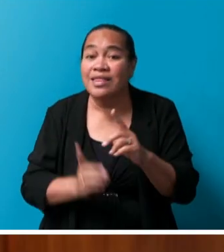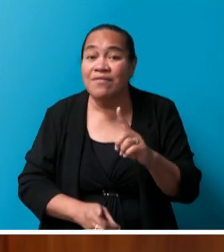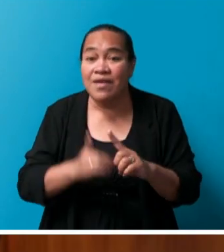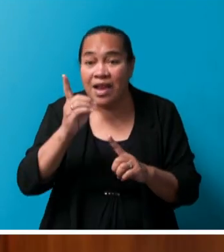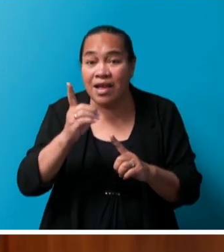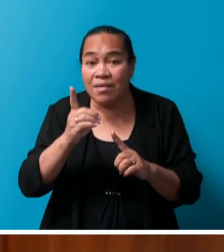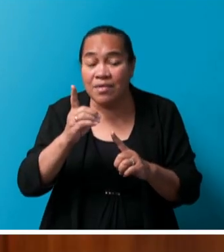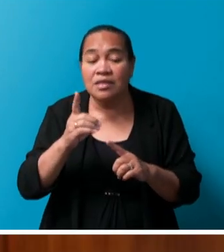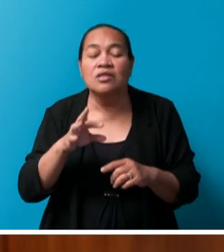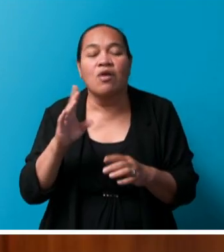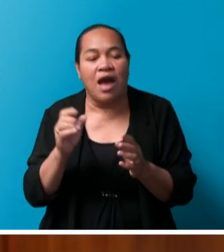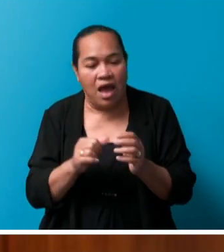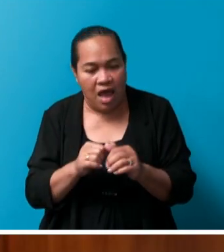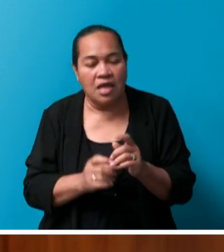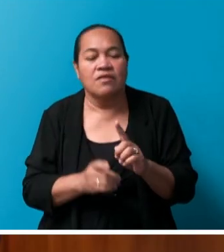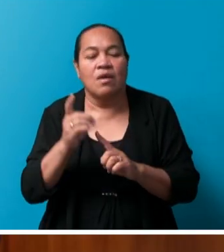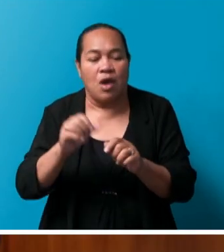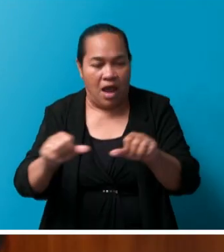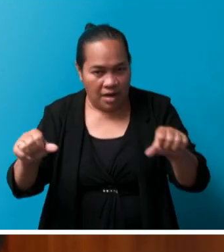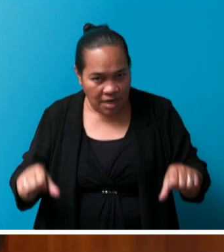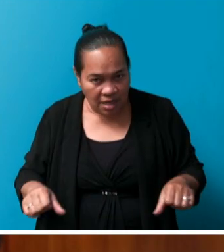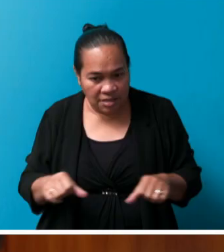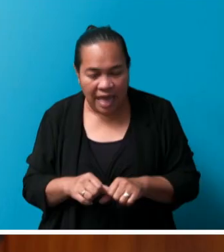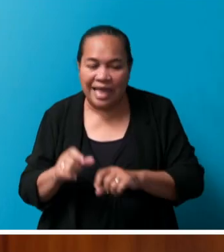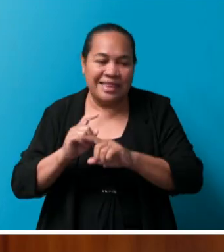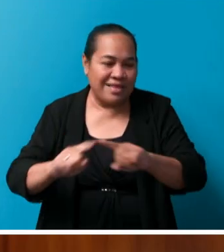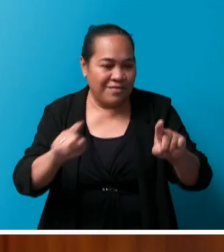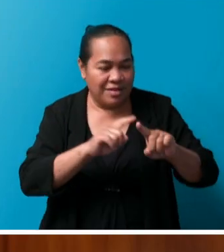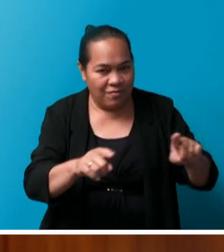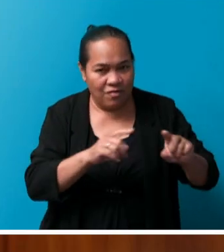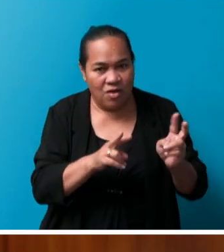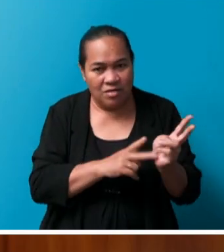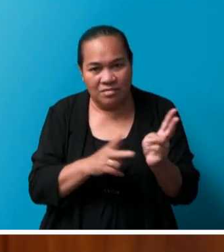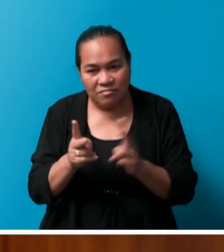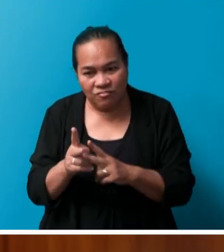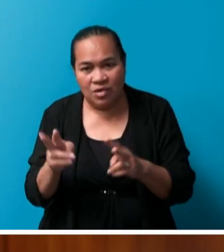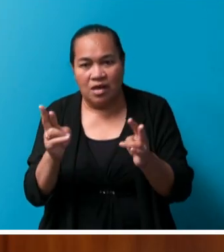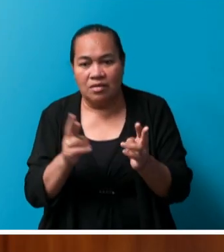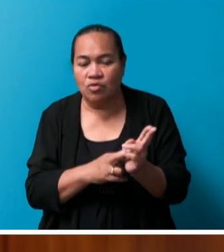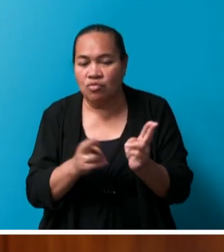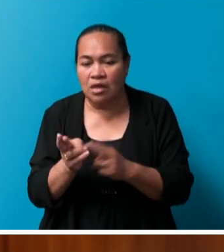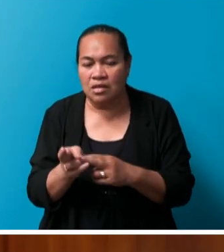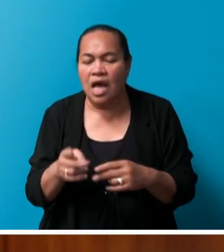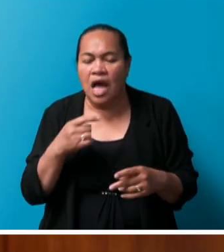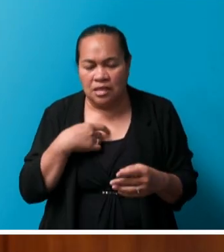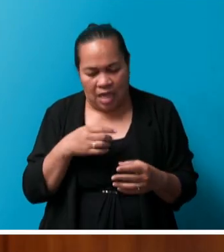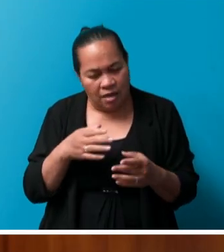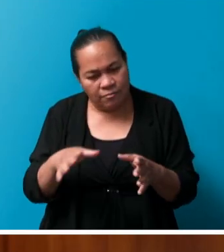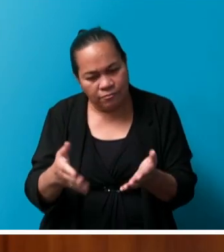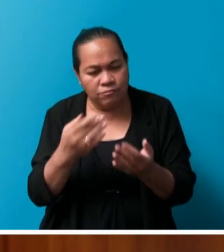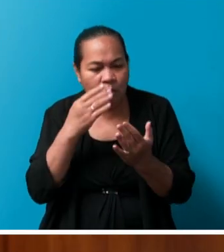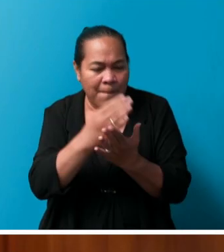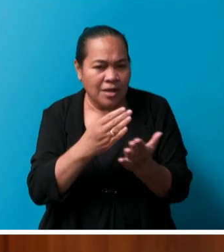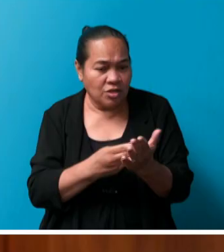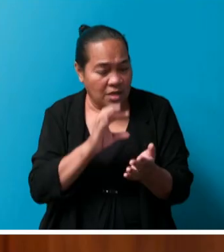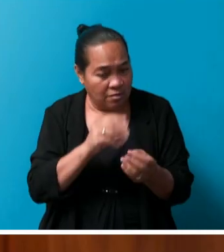development of agriculture in rural areas. Honorable Speaker, sir, I appreciate the budget allocation to the